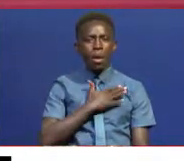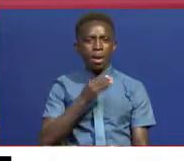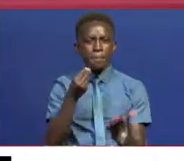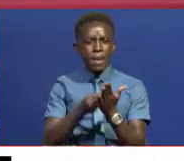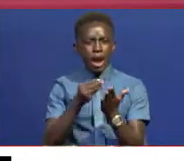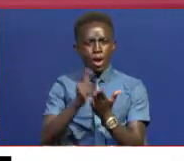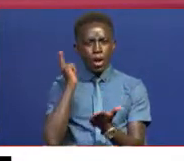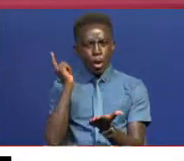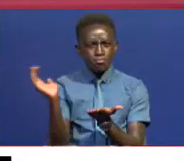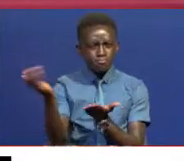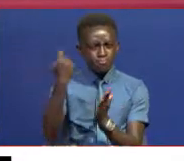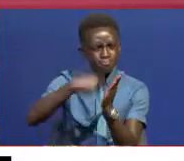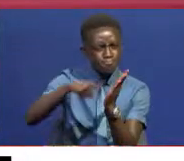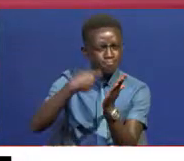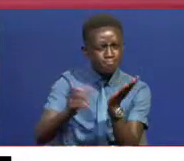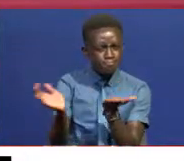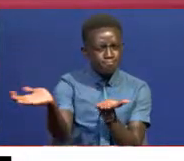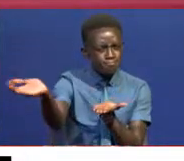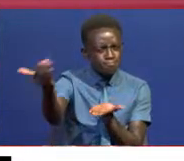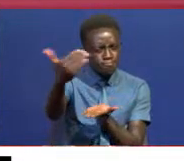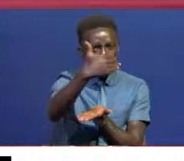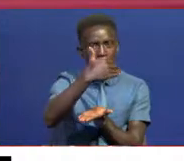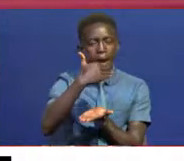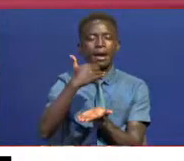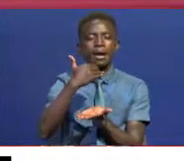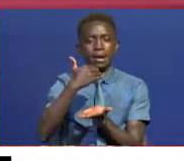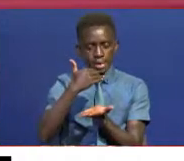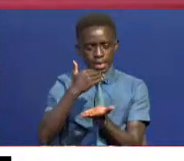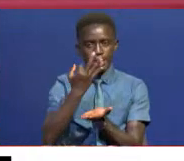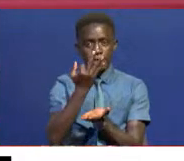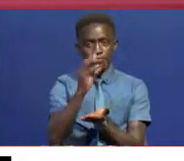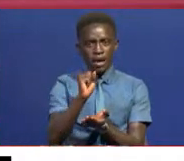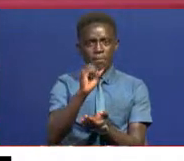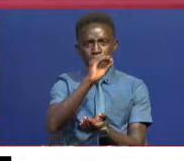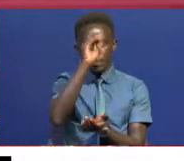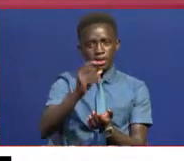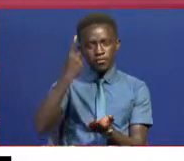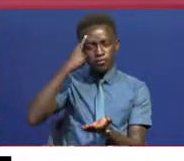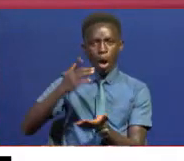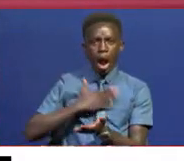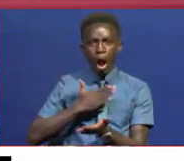significant, it's important, it's a critical target.